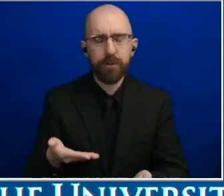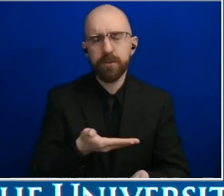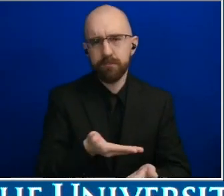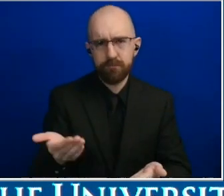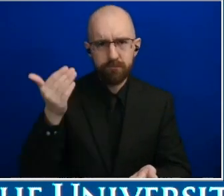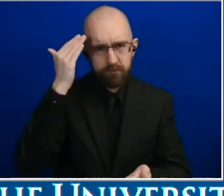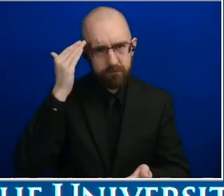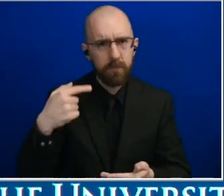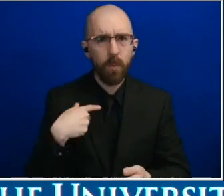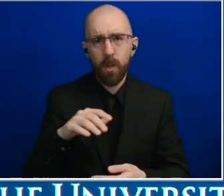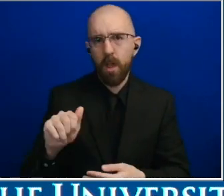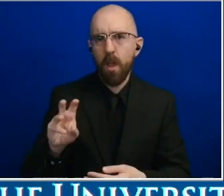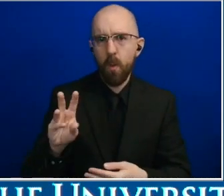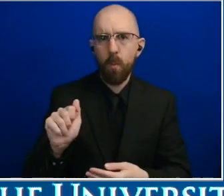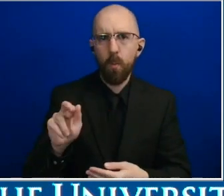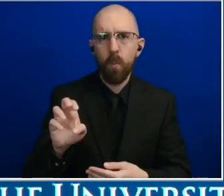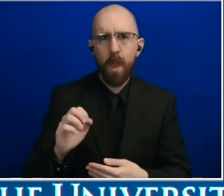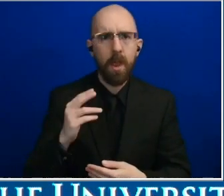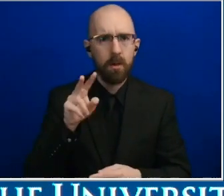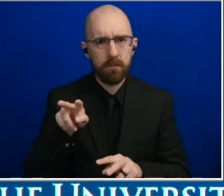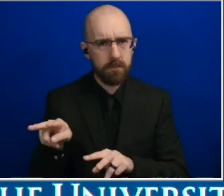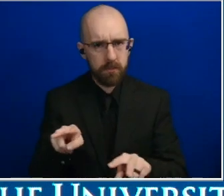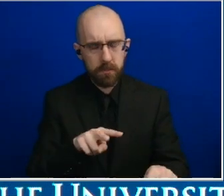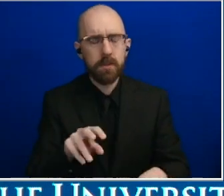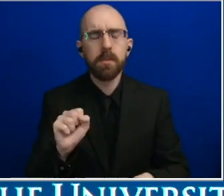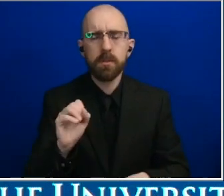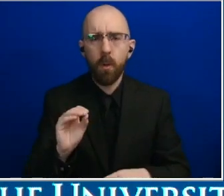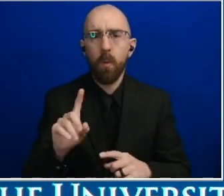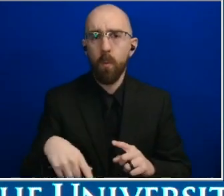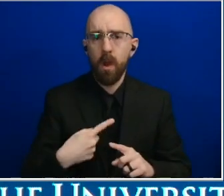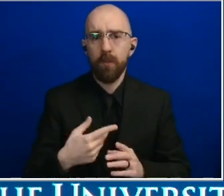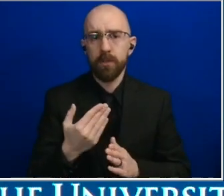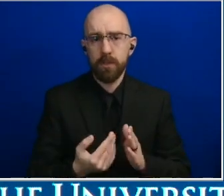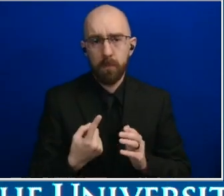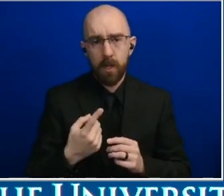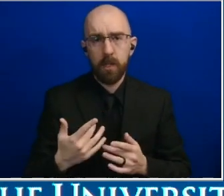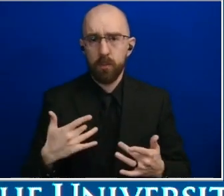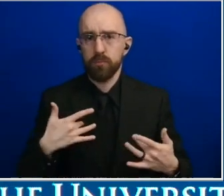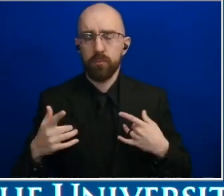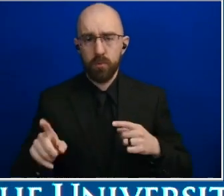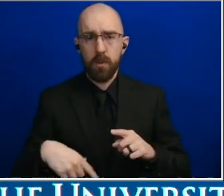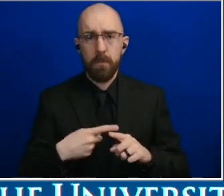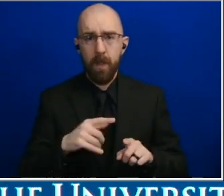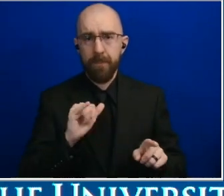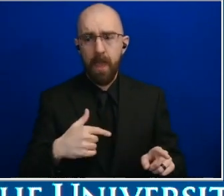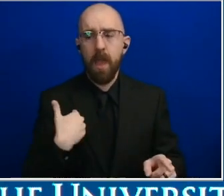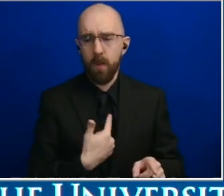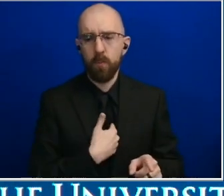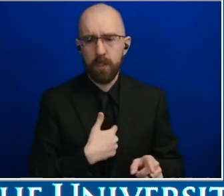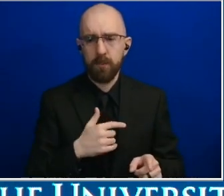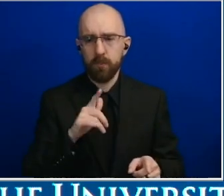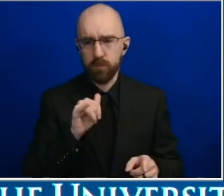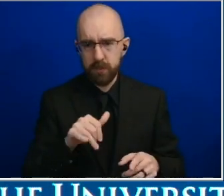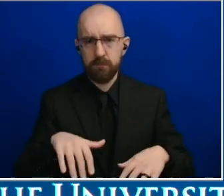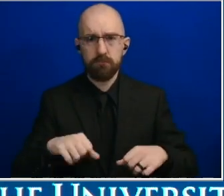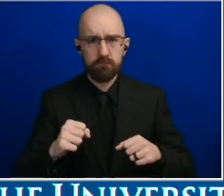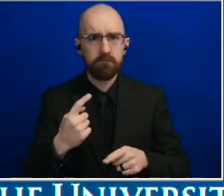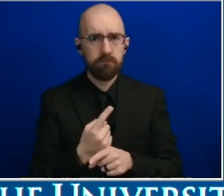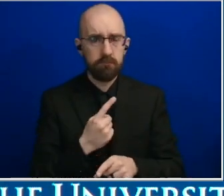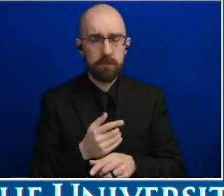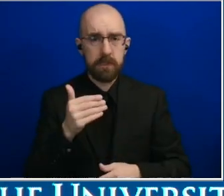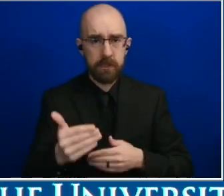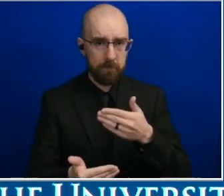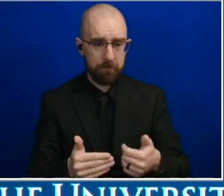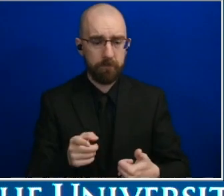that. So we do, when somebody is concerned about it, we've taken really the regular steps, number one, to keep them and